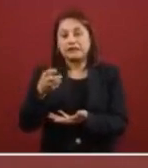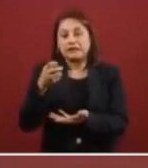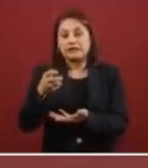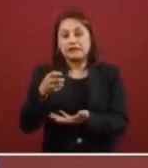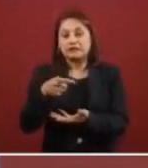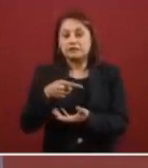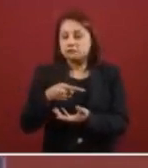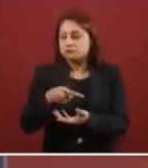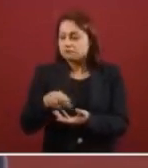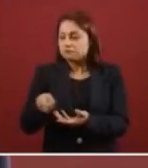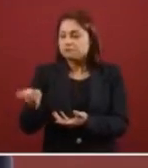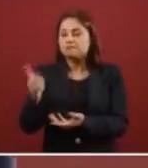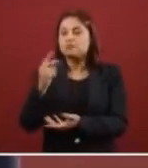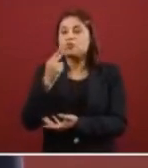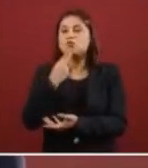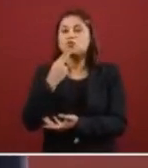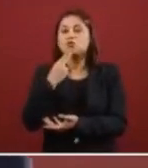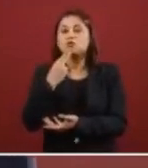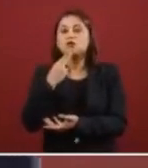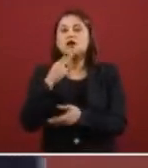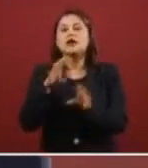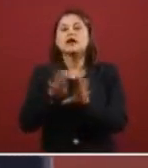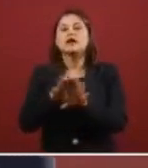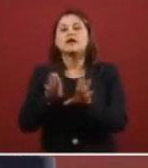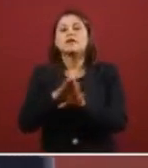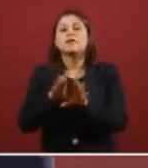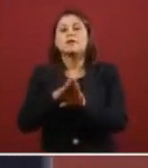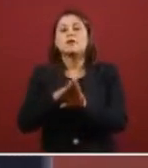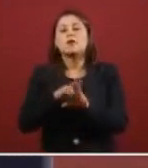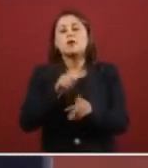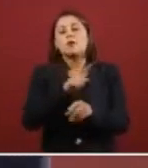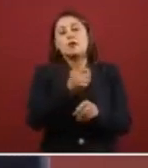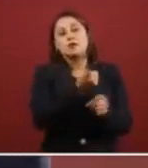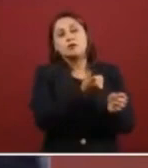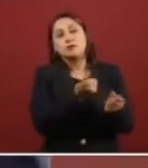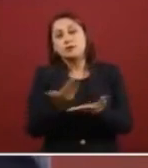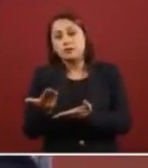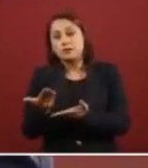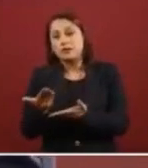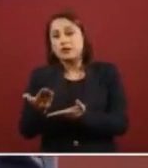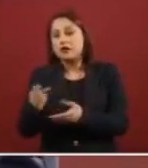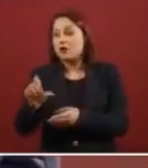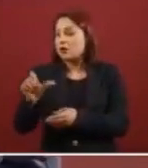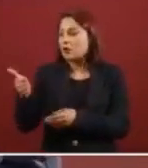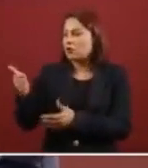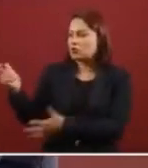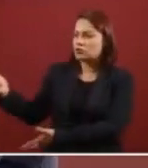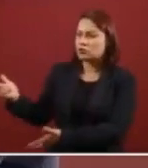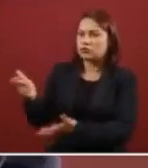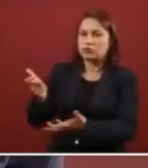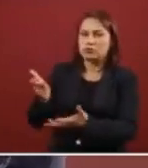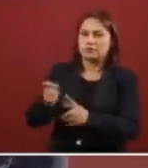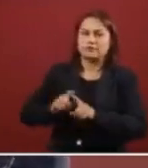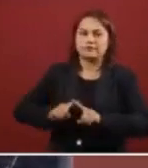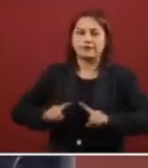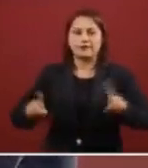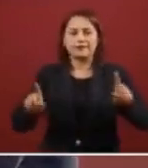of gains and utilities. It doesn't have the same distribution as these remittances.